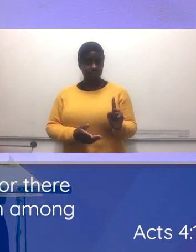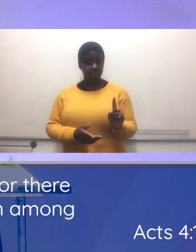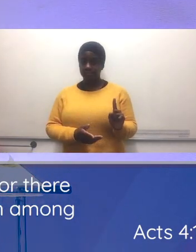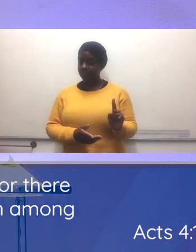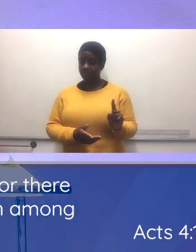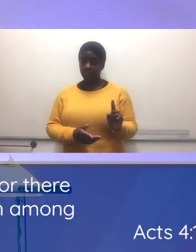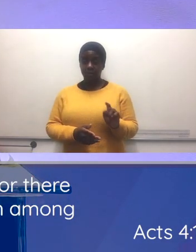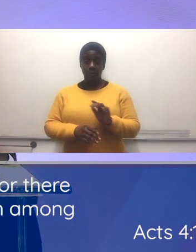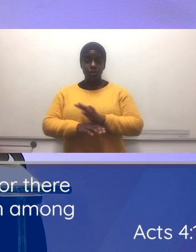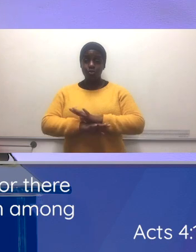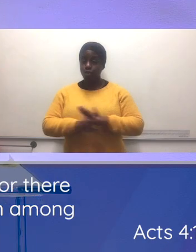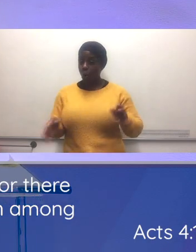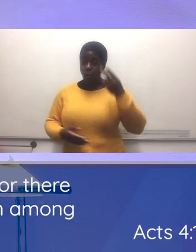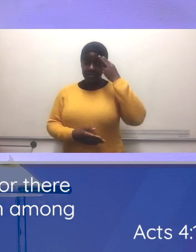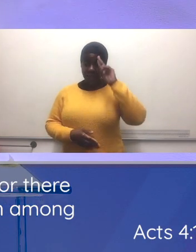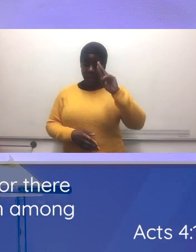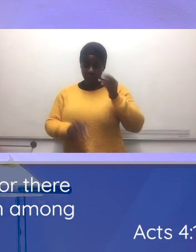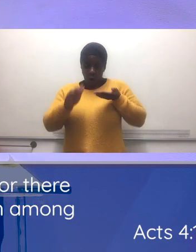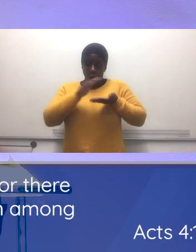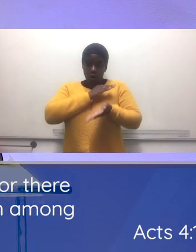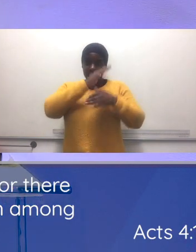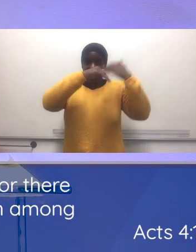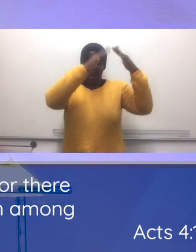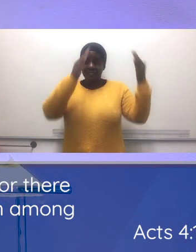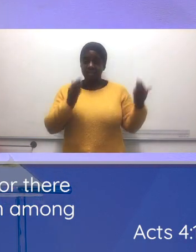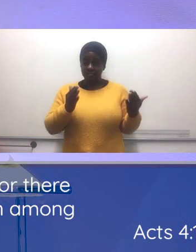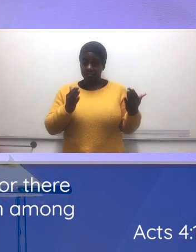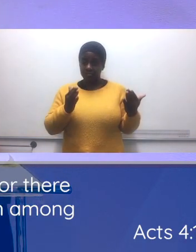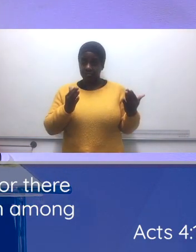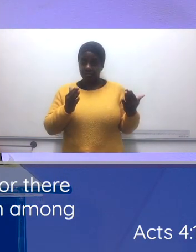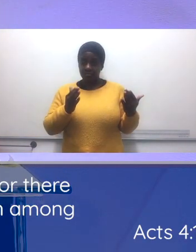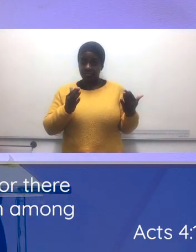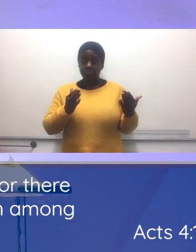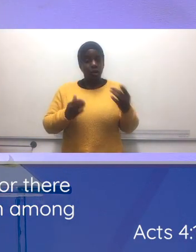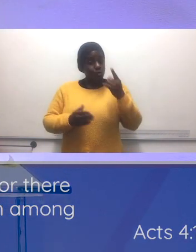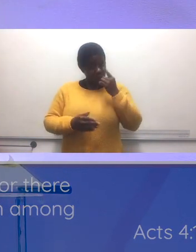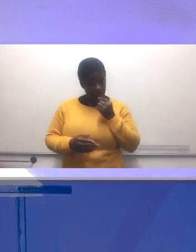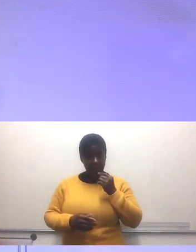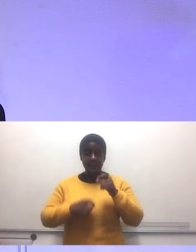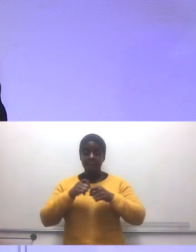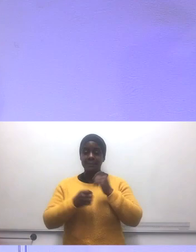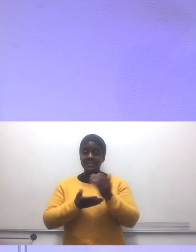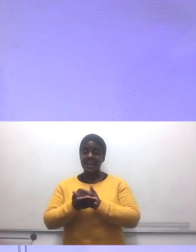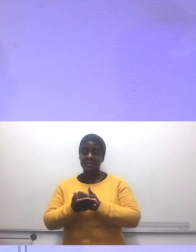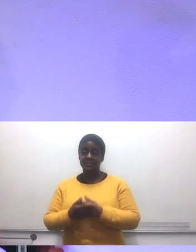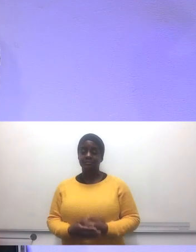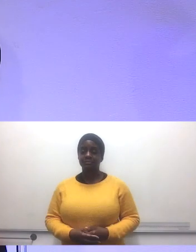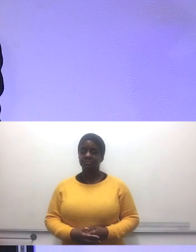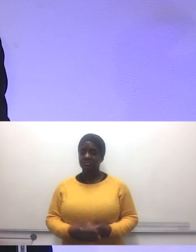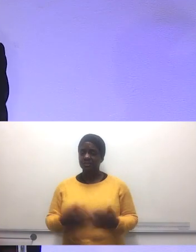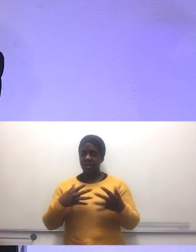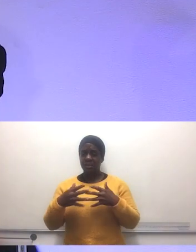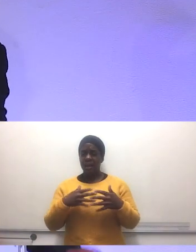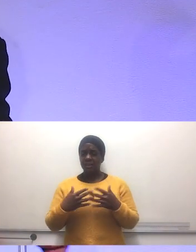no name under heaven whereby you might be saved. You must be saved today. It doesn't